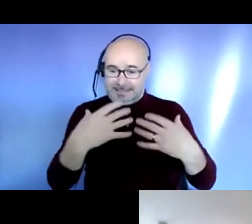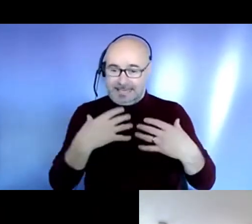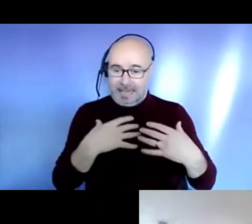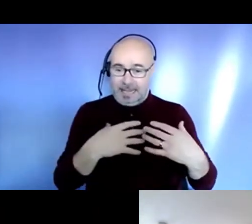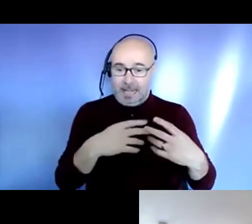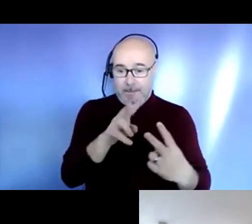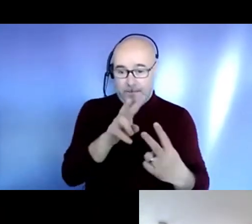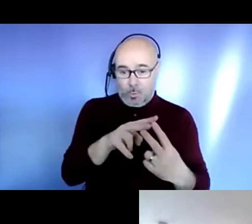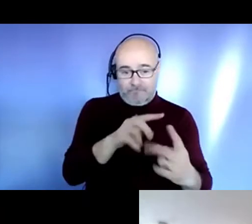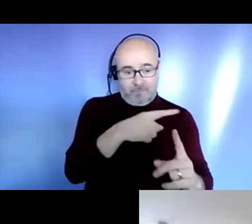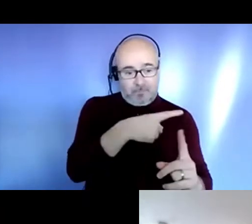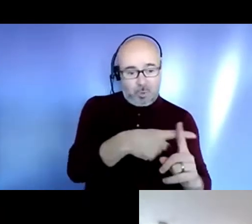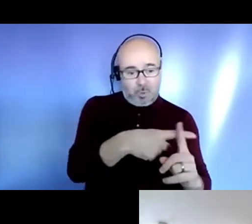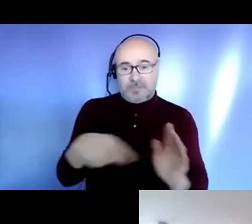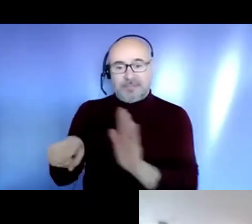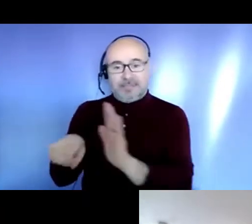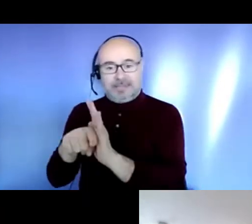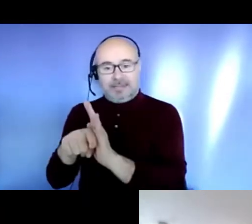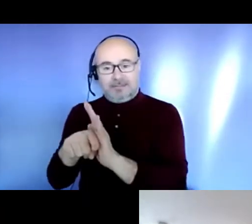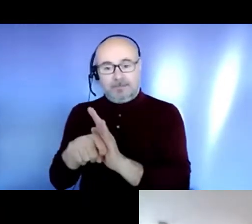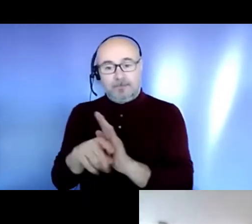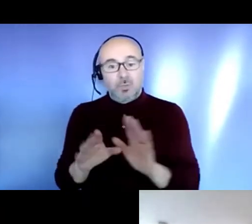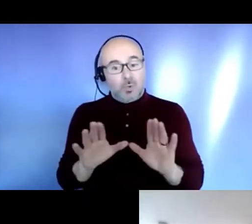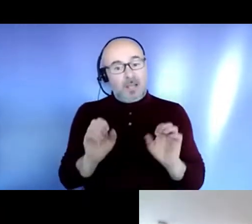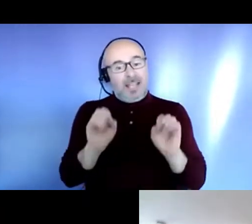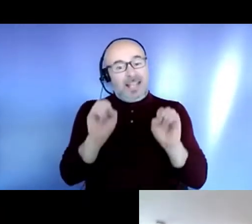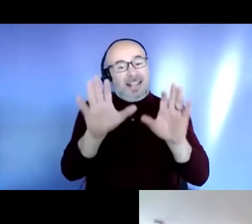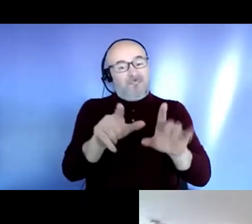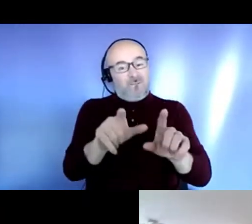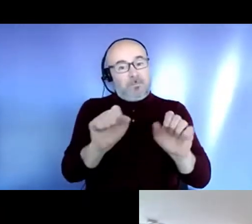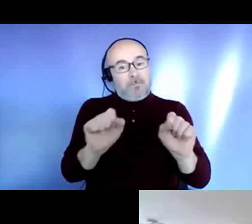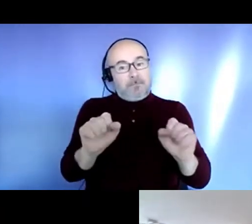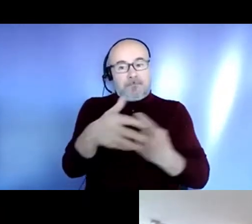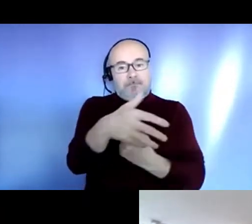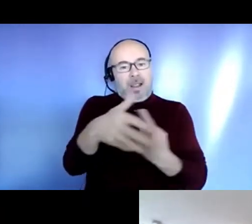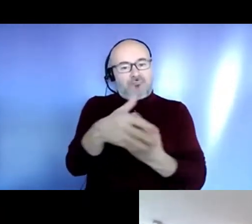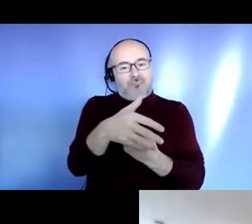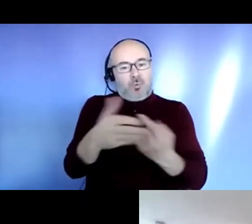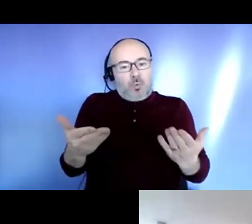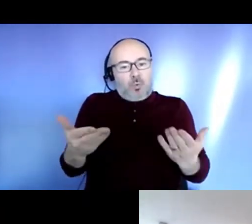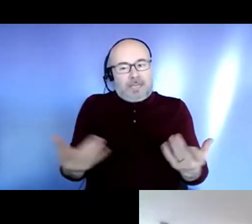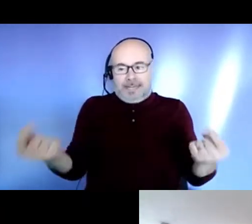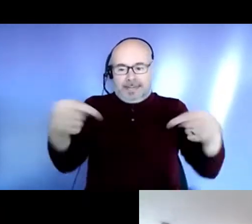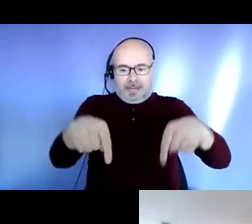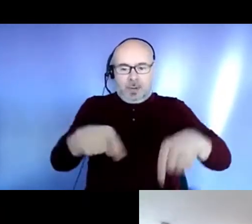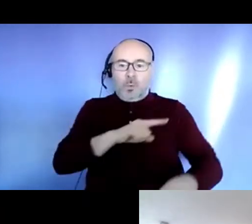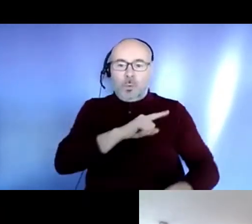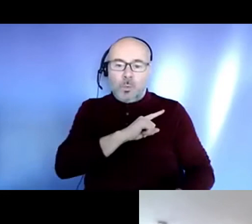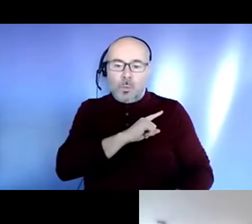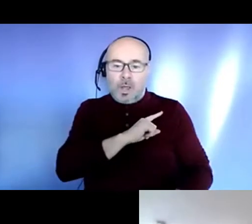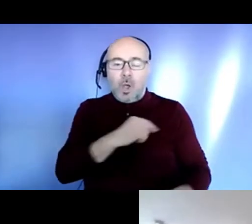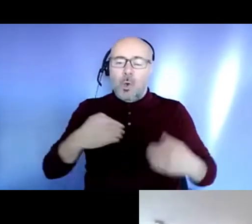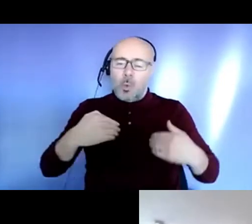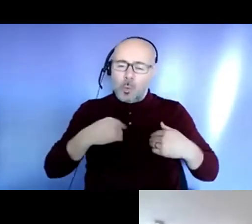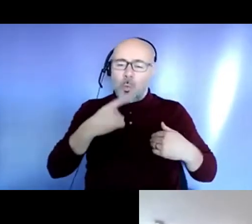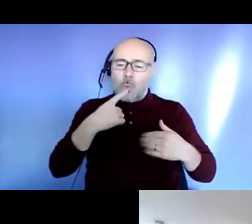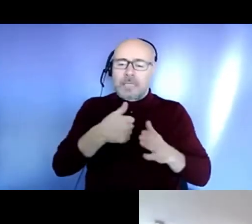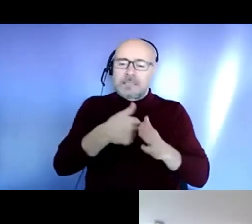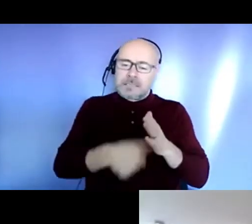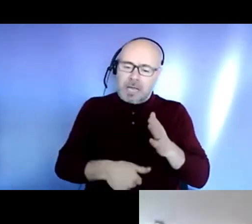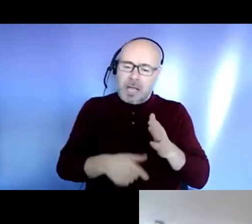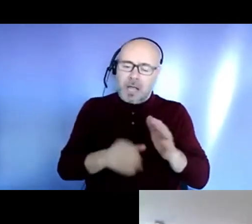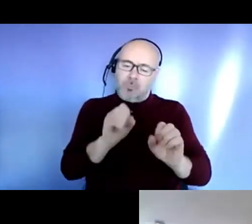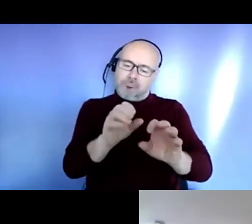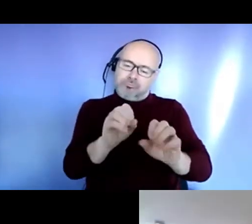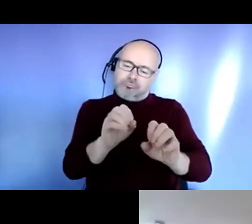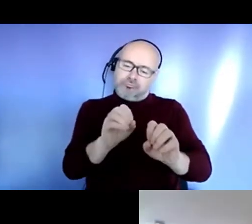really just a bit of background on why this webinar today. There will be a bit of talking at you at the beginning, but once we move